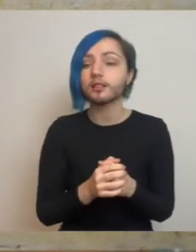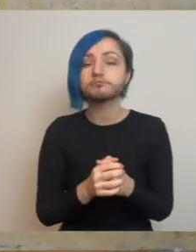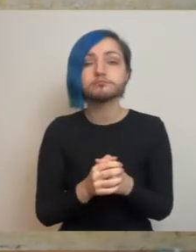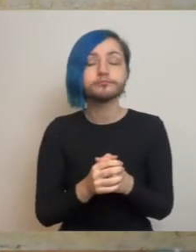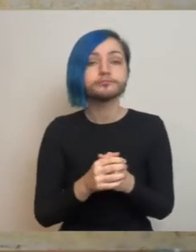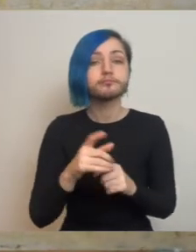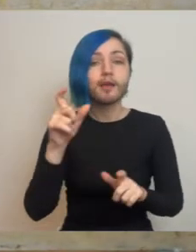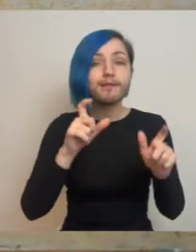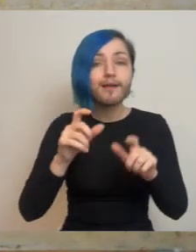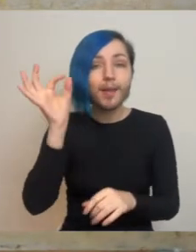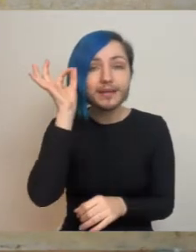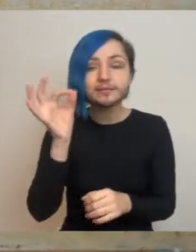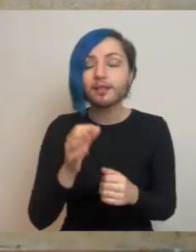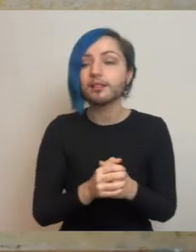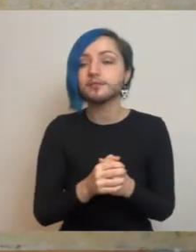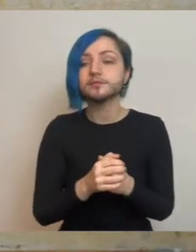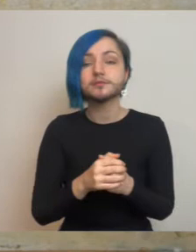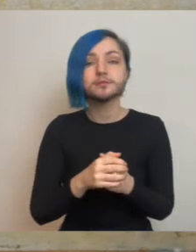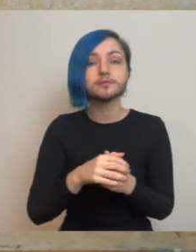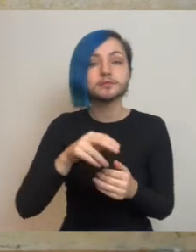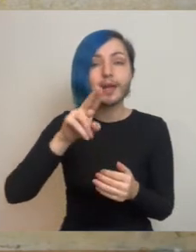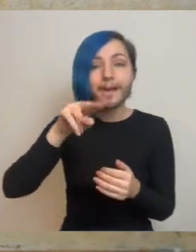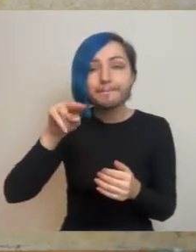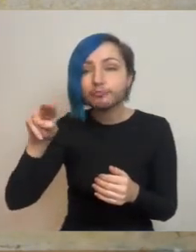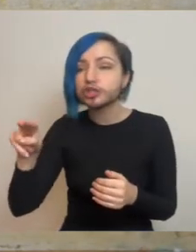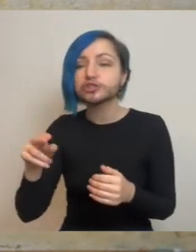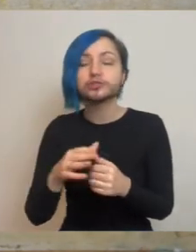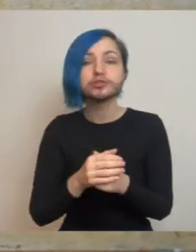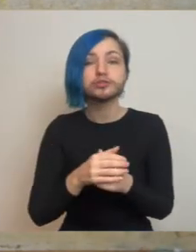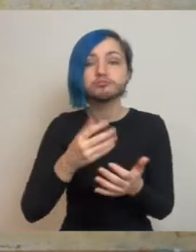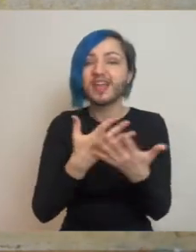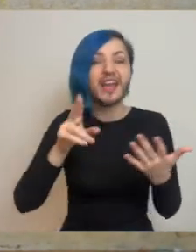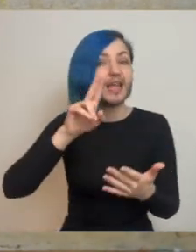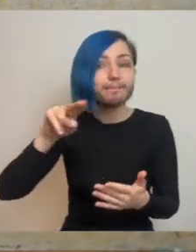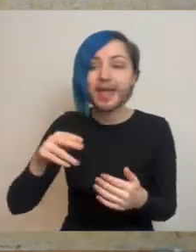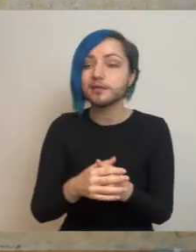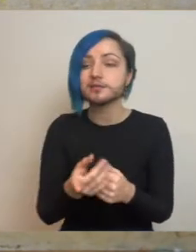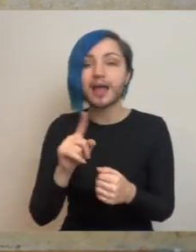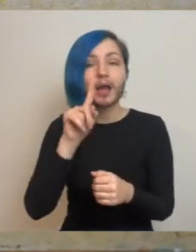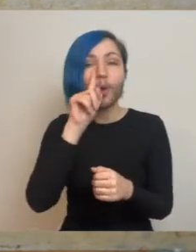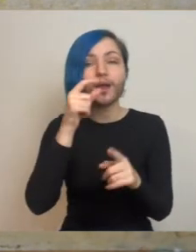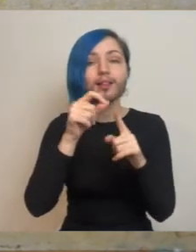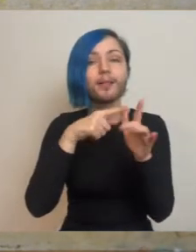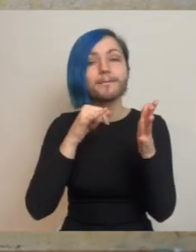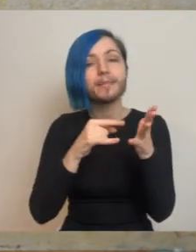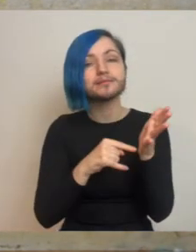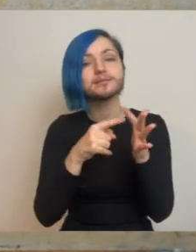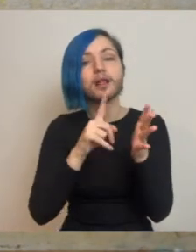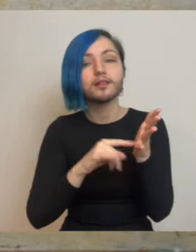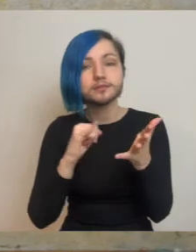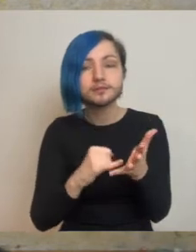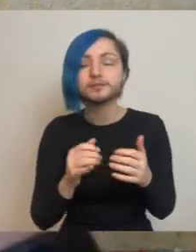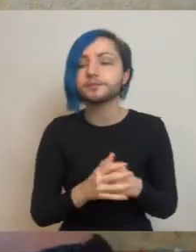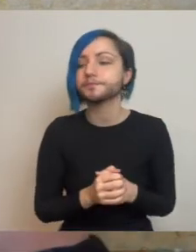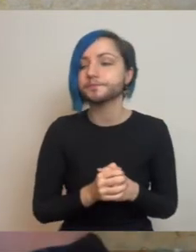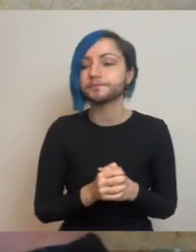colored pencils, paintbrushes, any type of paint, and some oil pastels.